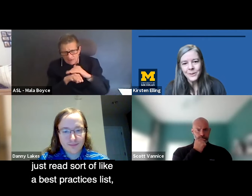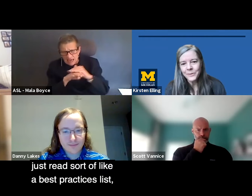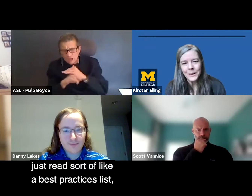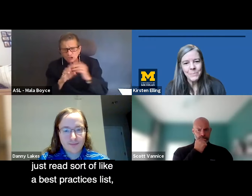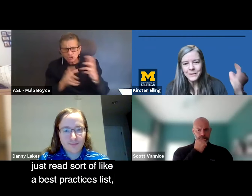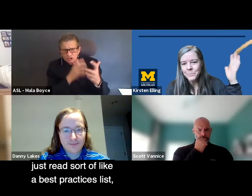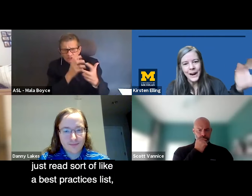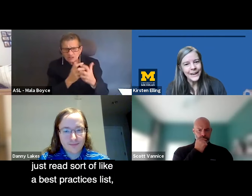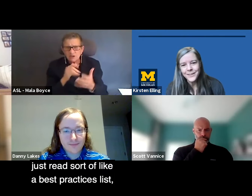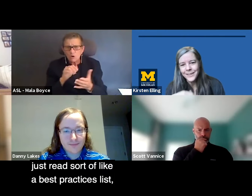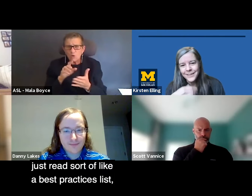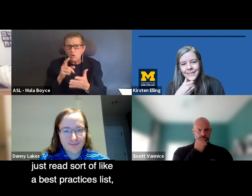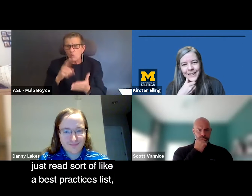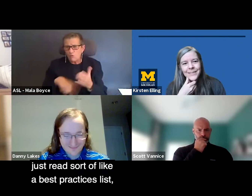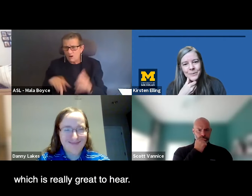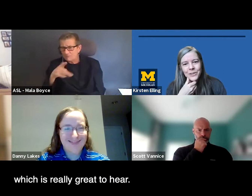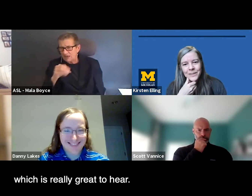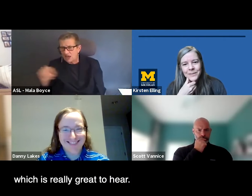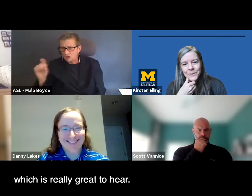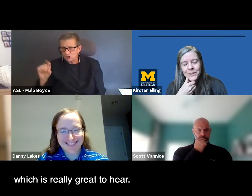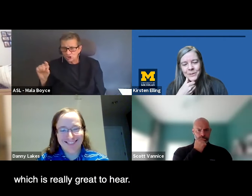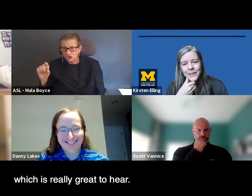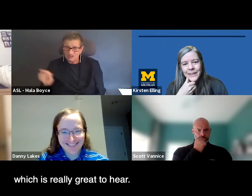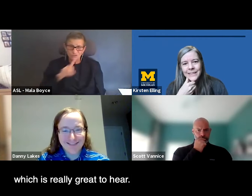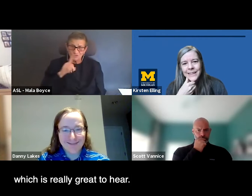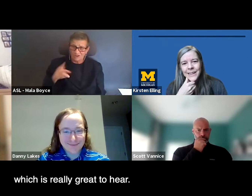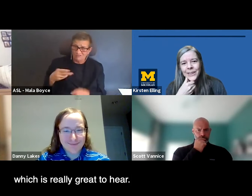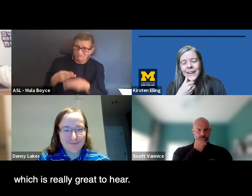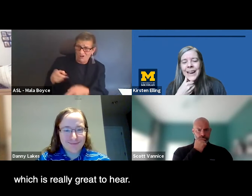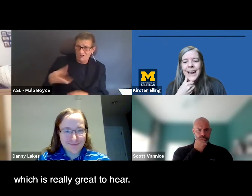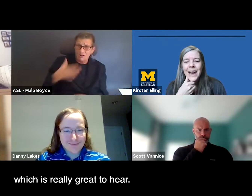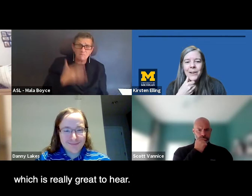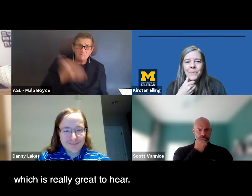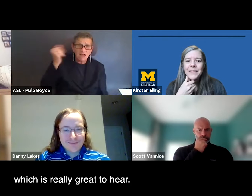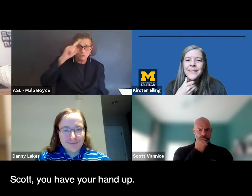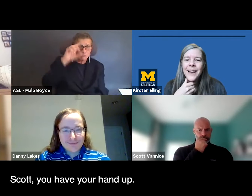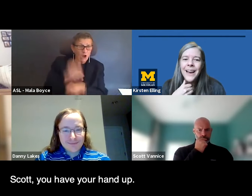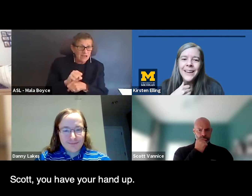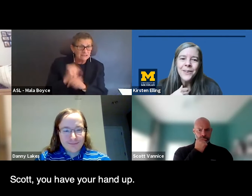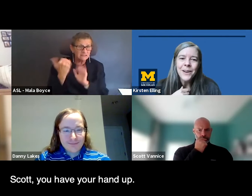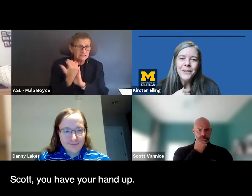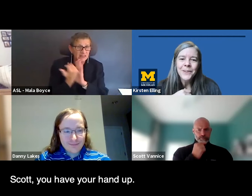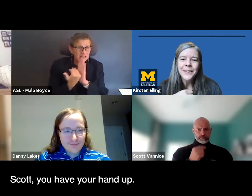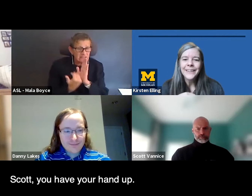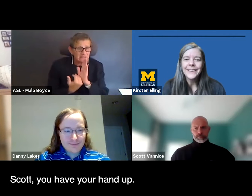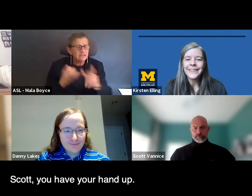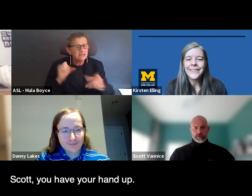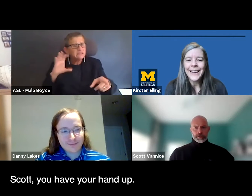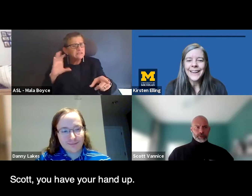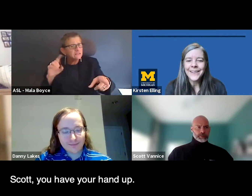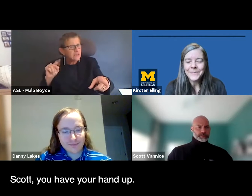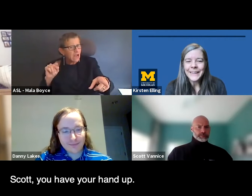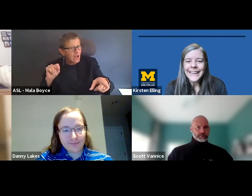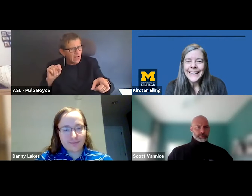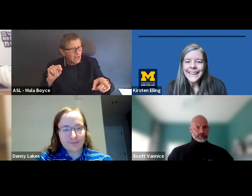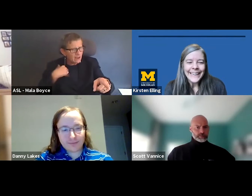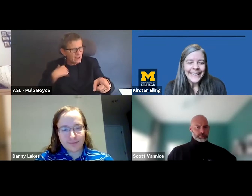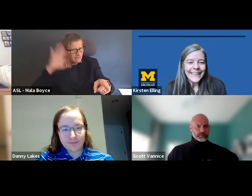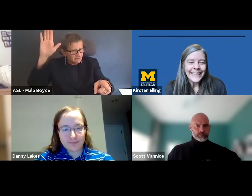read sort of like a best practices list, which is really great to hear. Scott, you have your hand